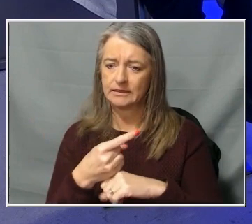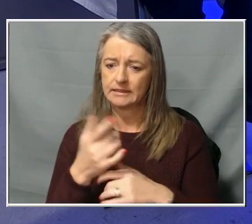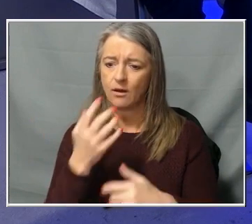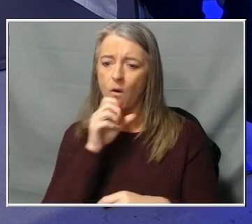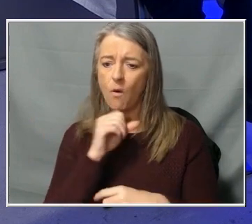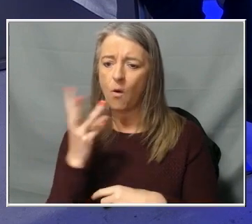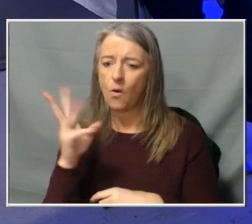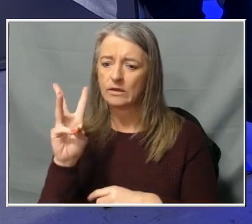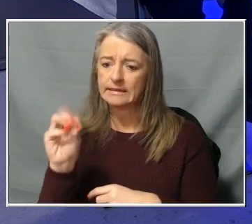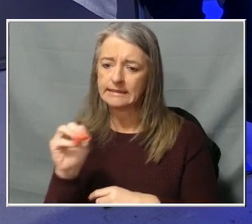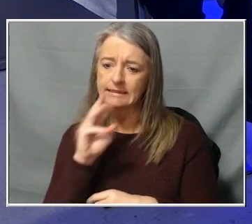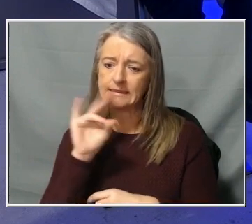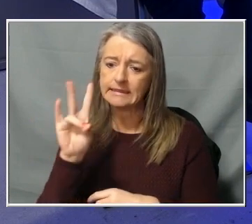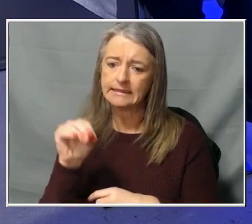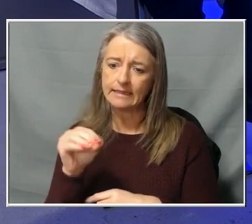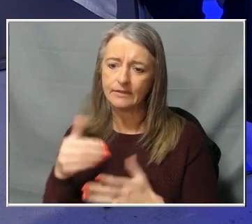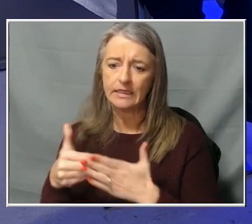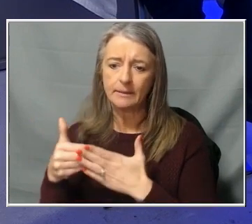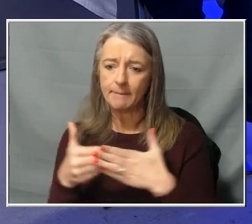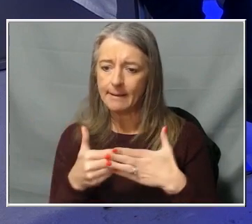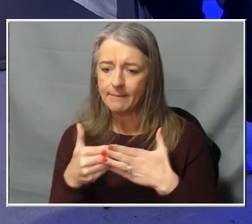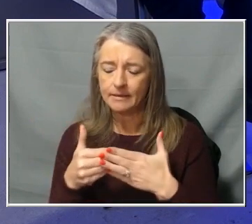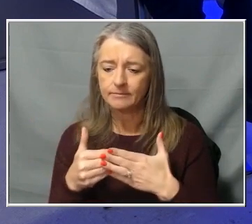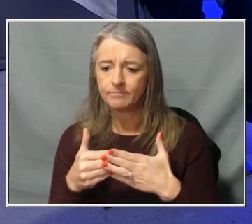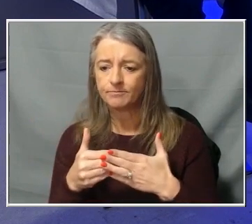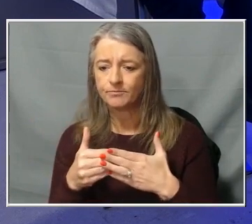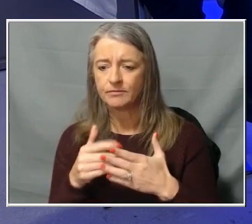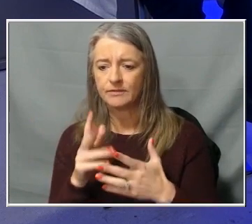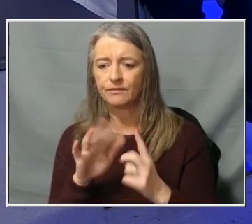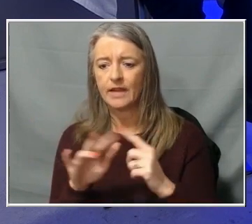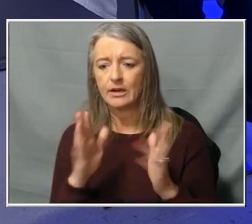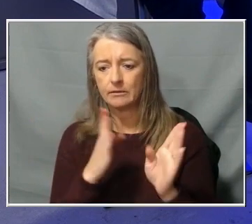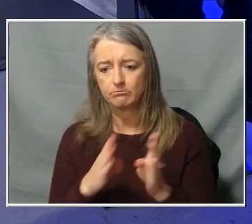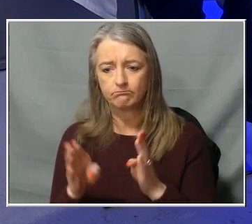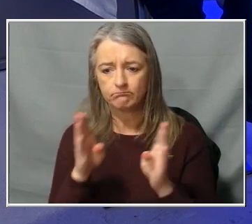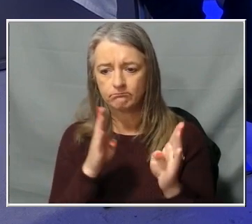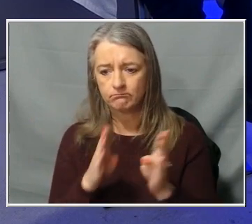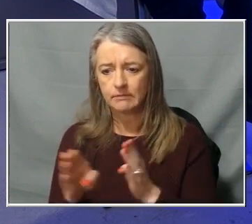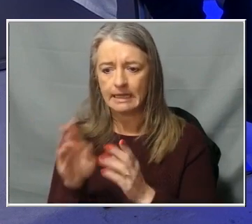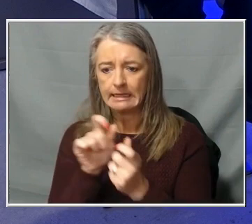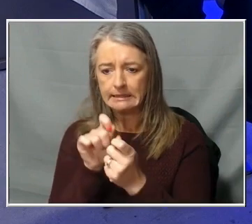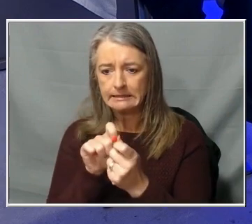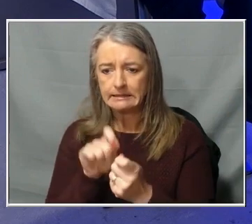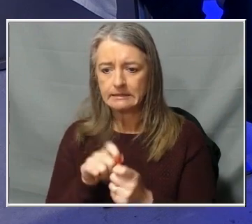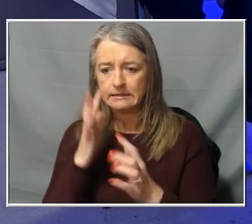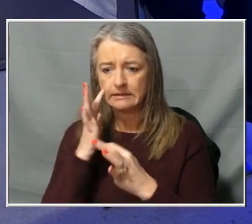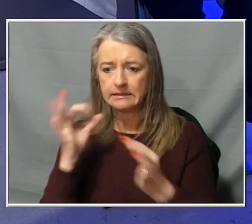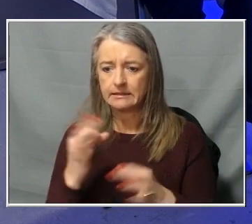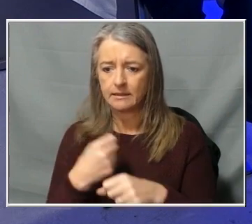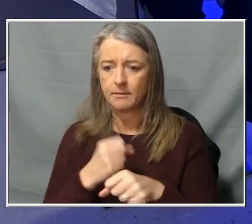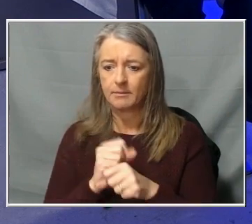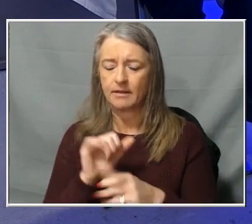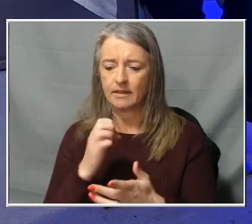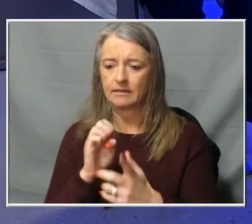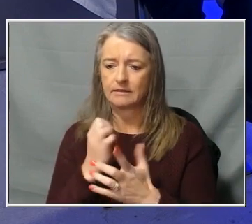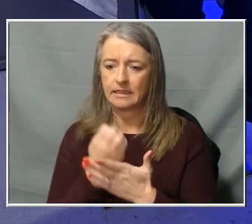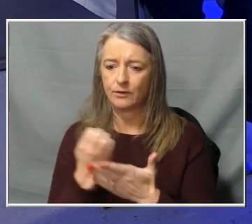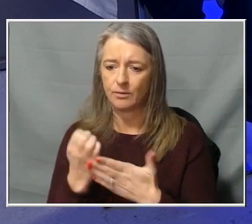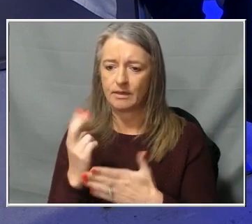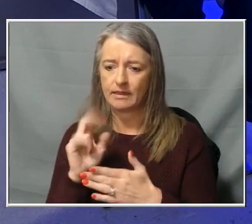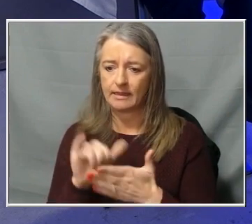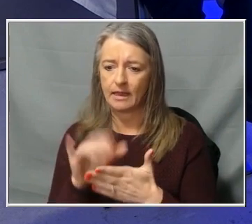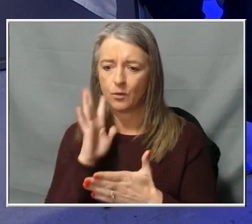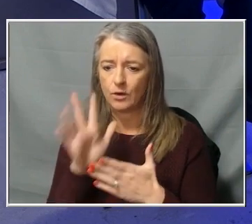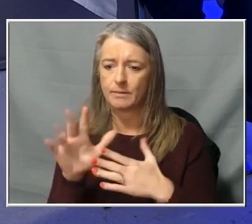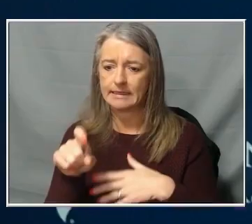or 70 or a baby. There was meticulous planning, there was decision making about the instruments that are going to be needed, there